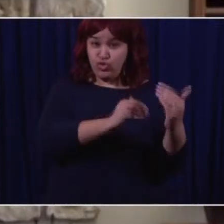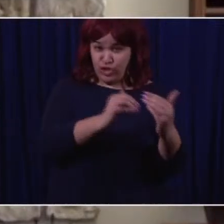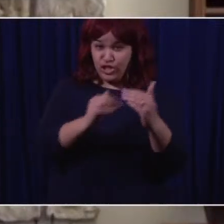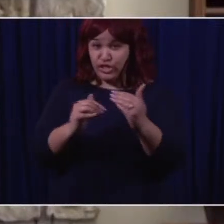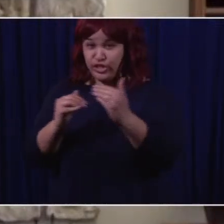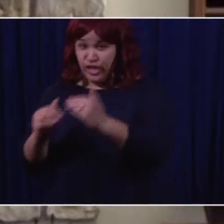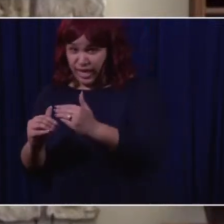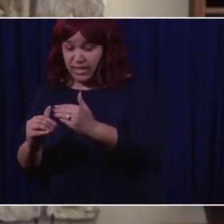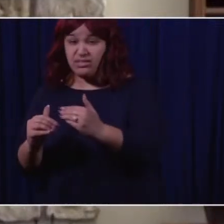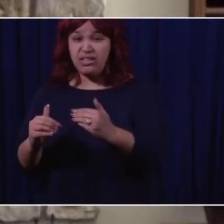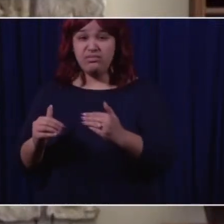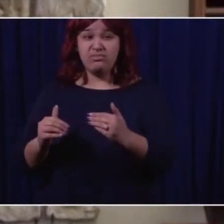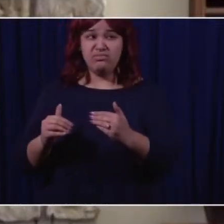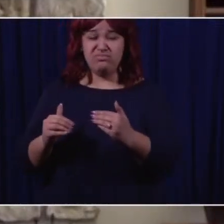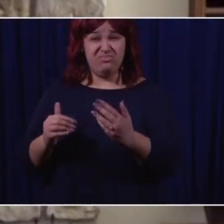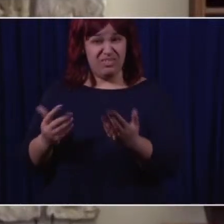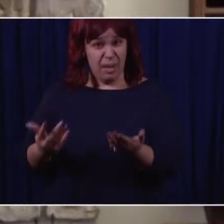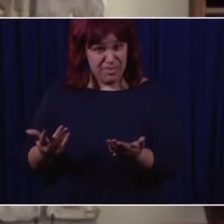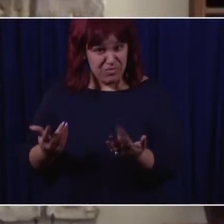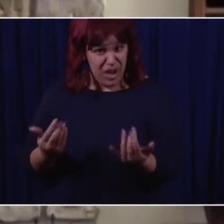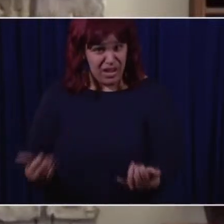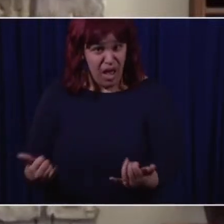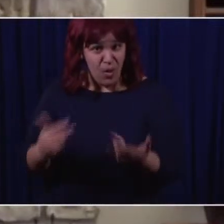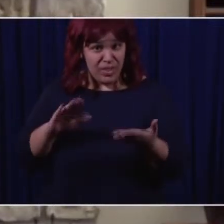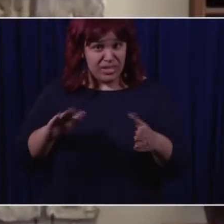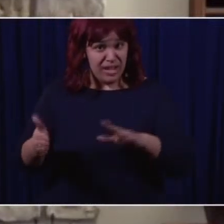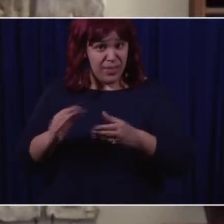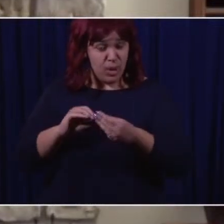big increase here, would that have changed anything for you?